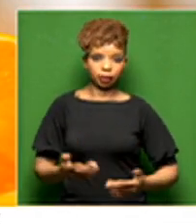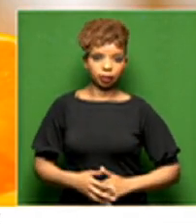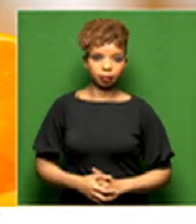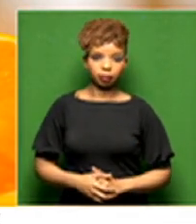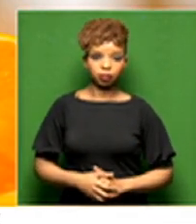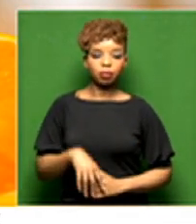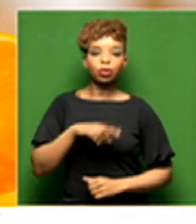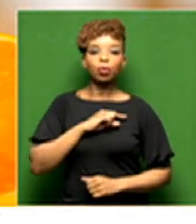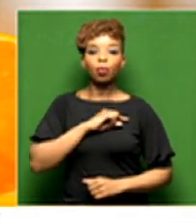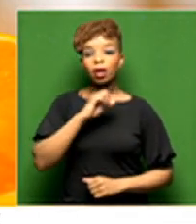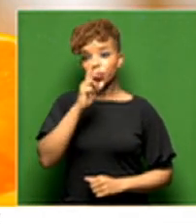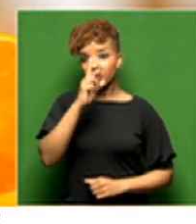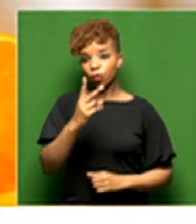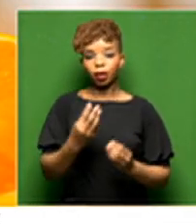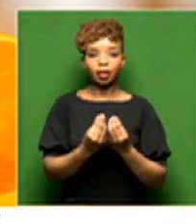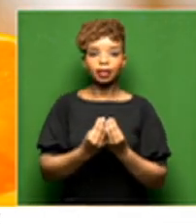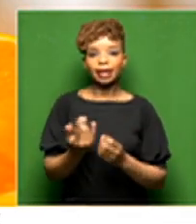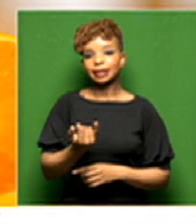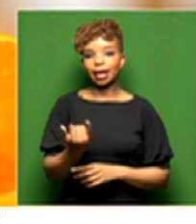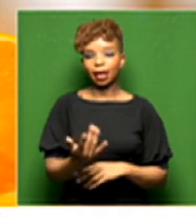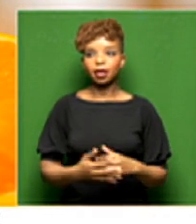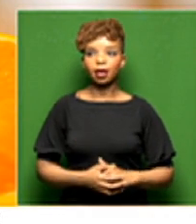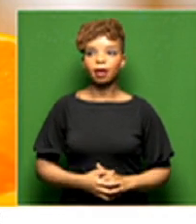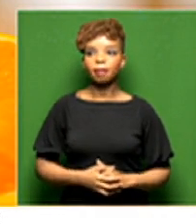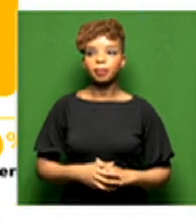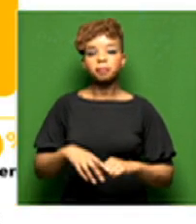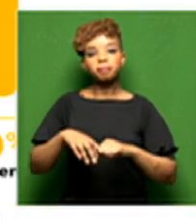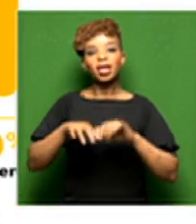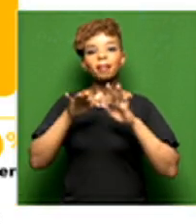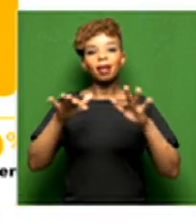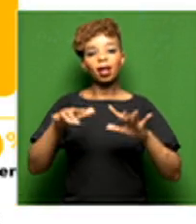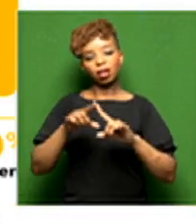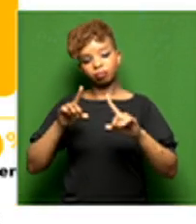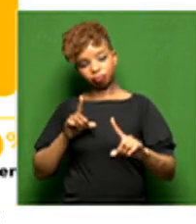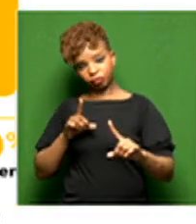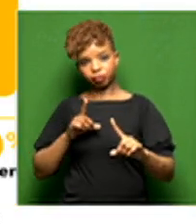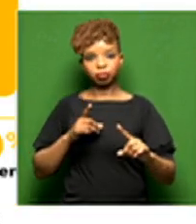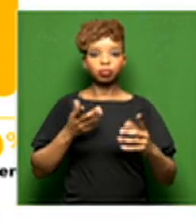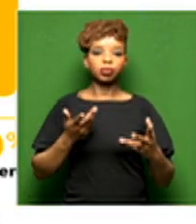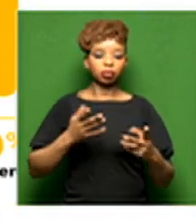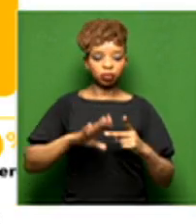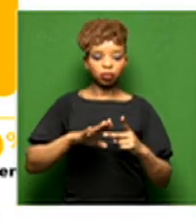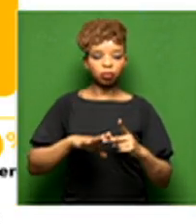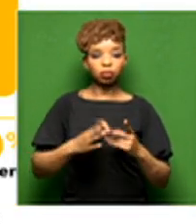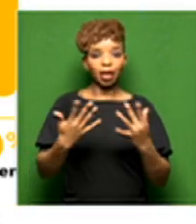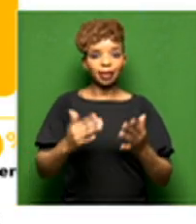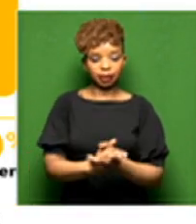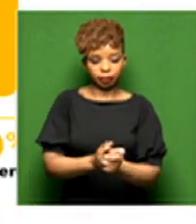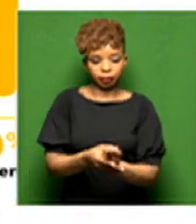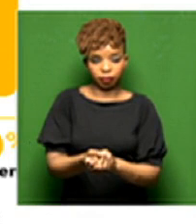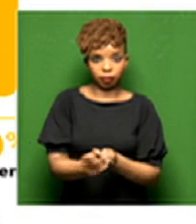like, we look at the social distancing that's taking place, washing hands,